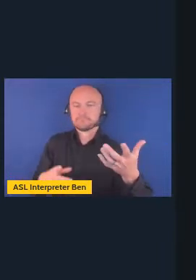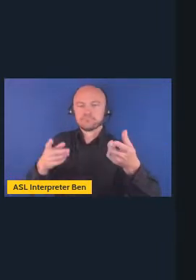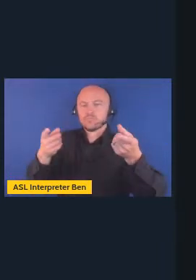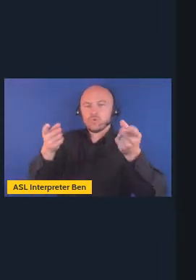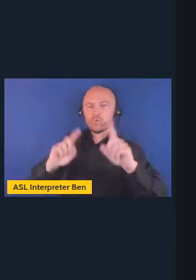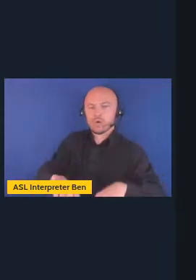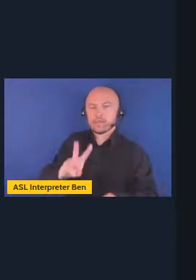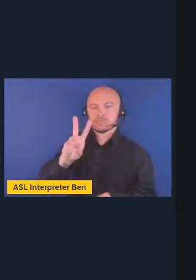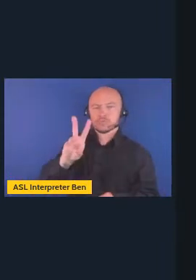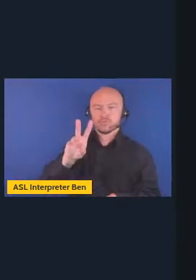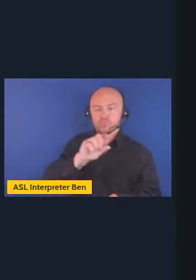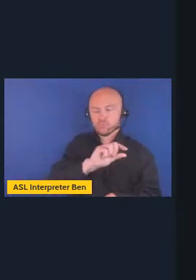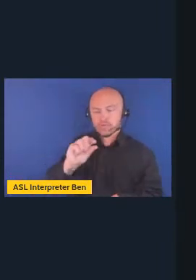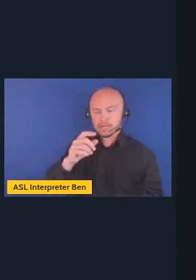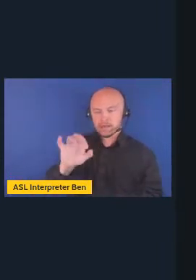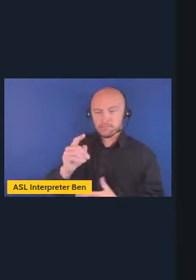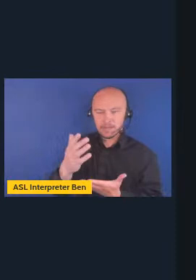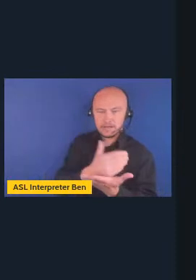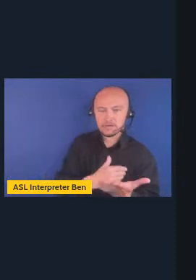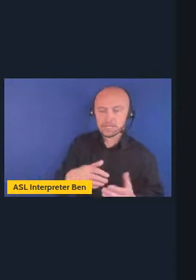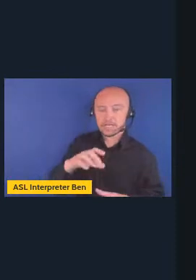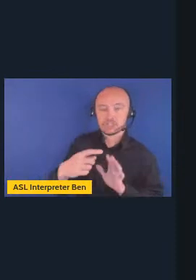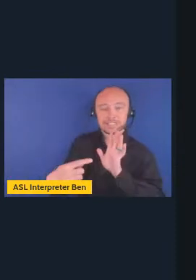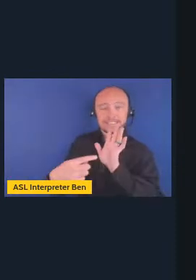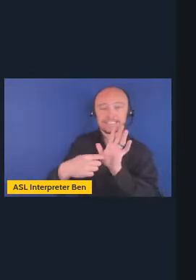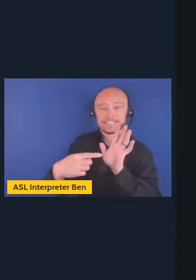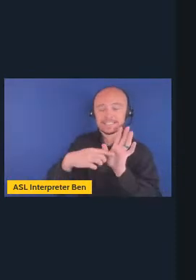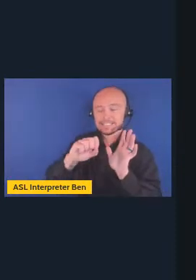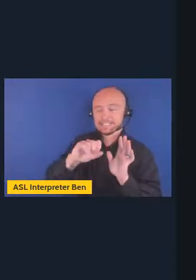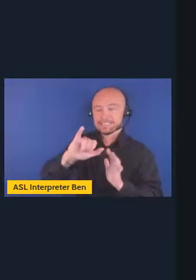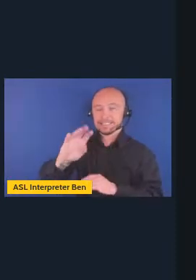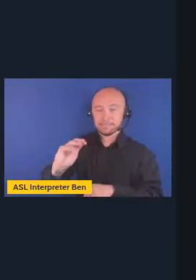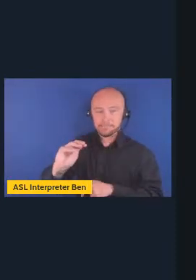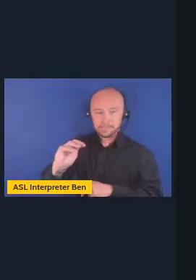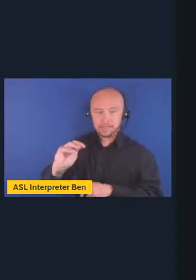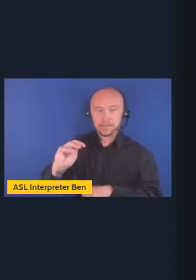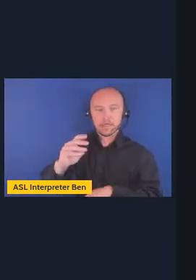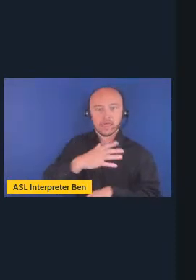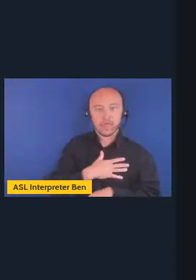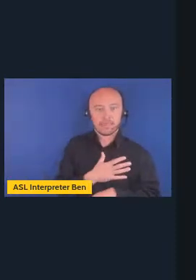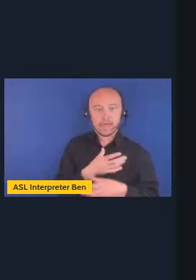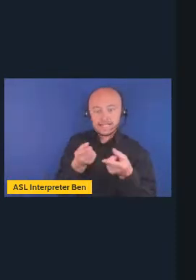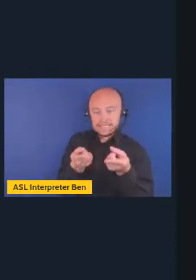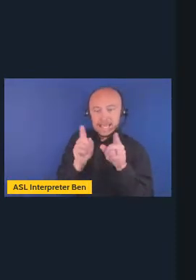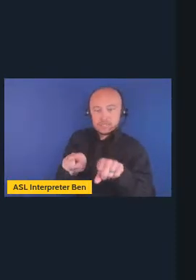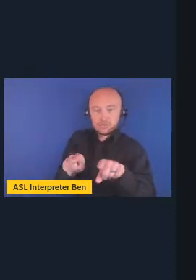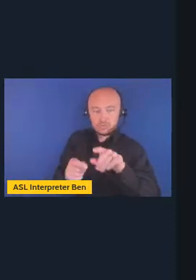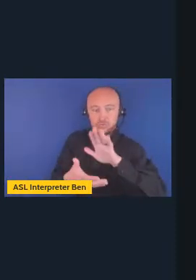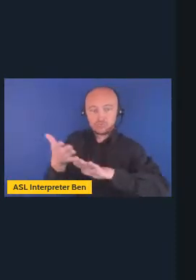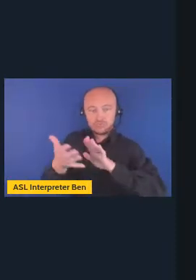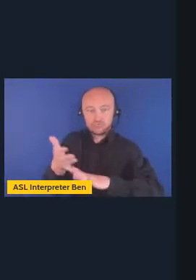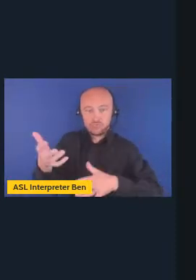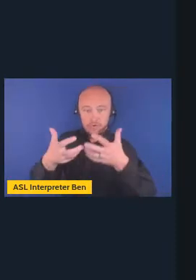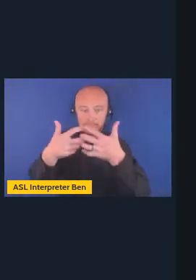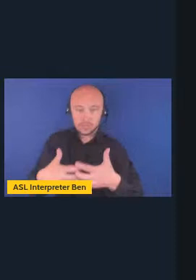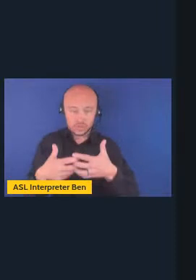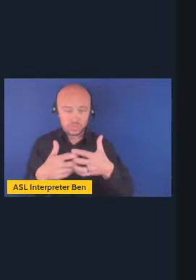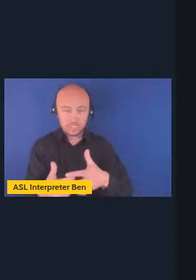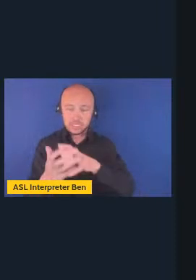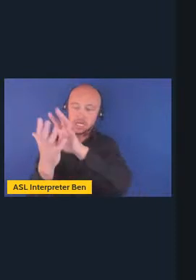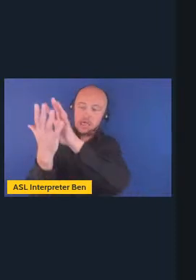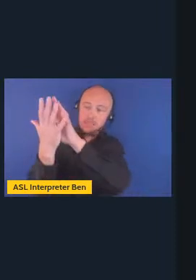win compile -- target simulator? It creates an executable that I can run on my machine that basically mimics the